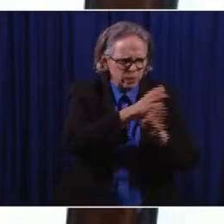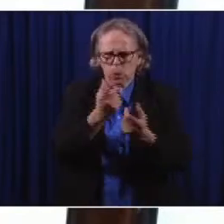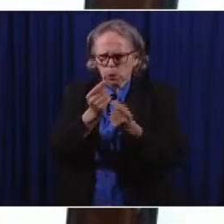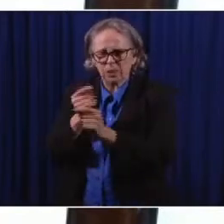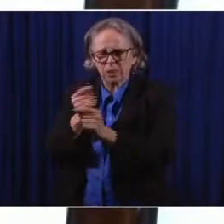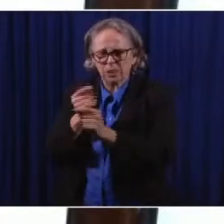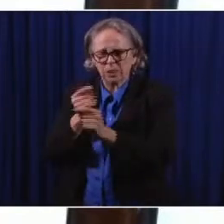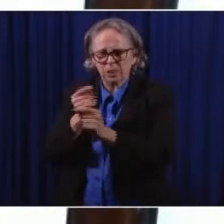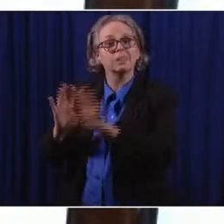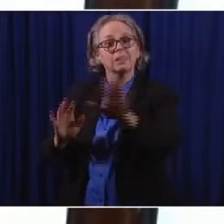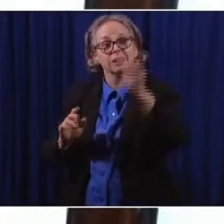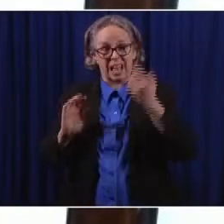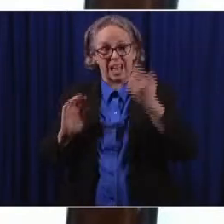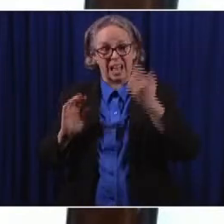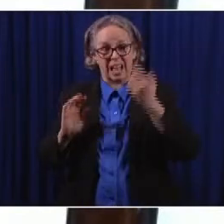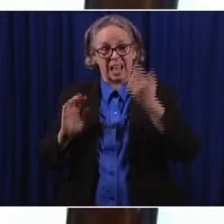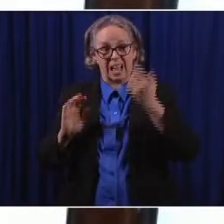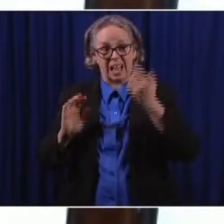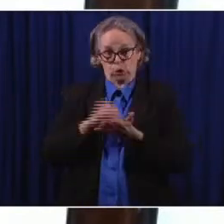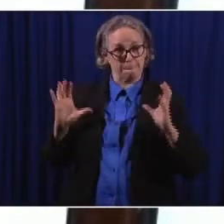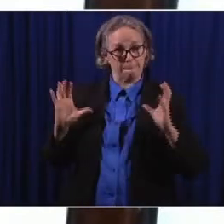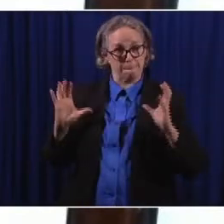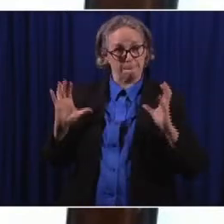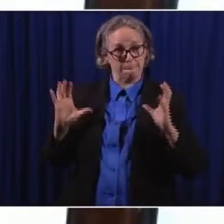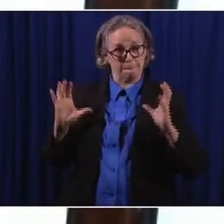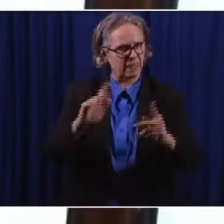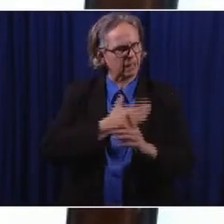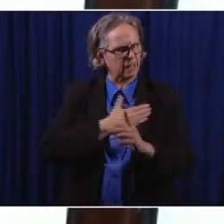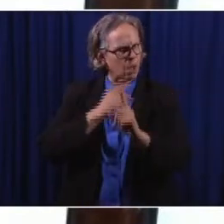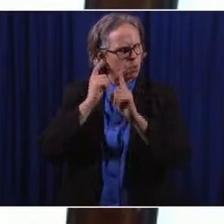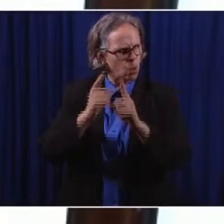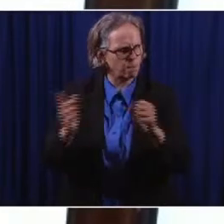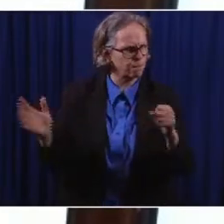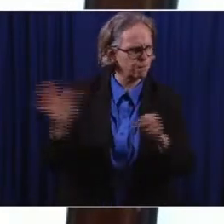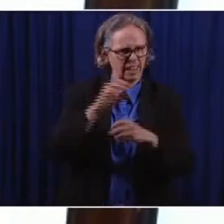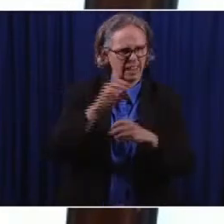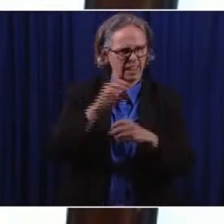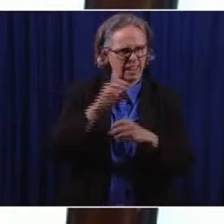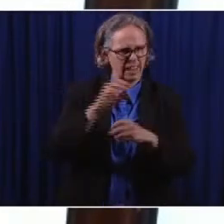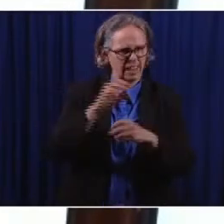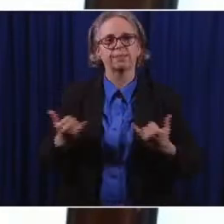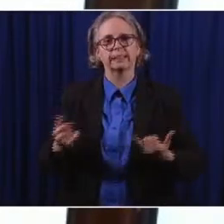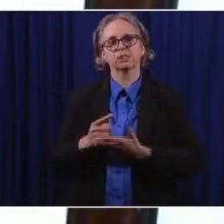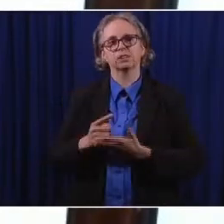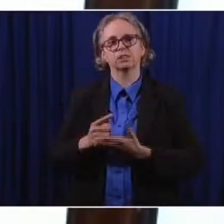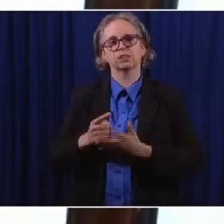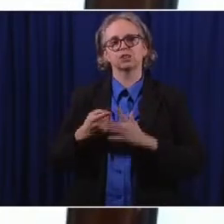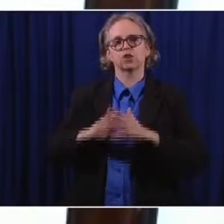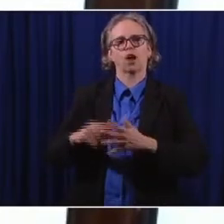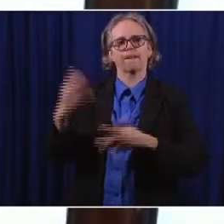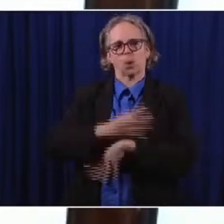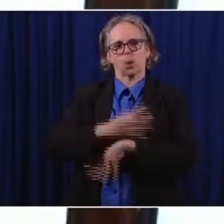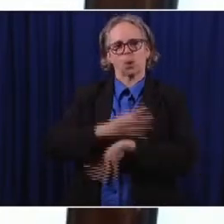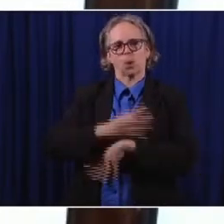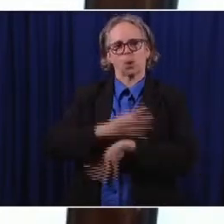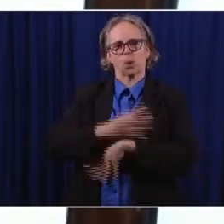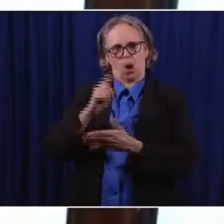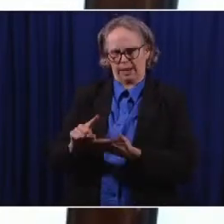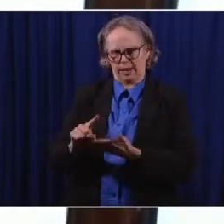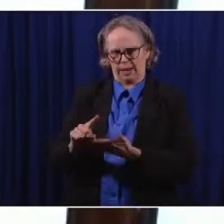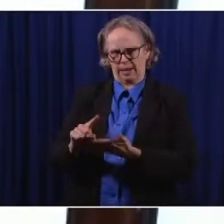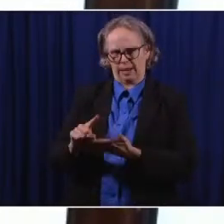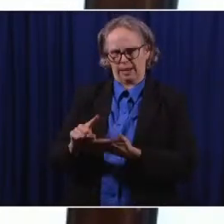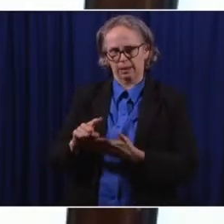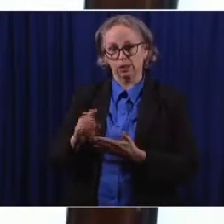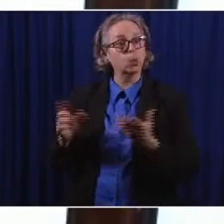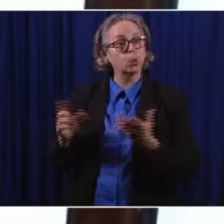to do that, actually started this week, 4 days a week. We have all students except for in 3 labs that we didn't feel